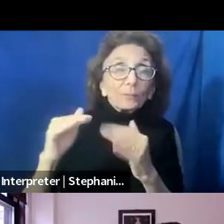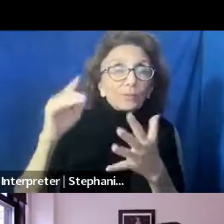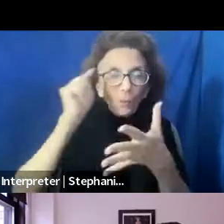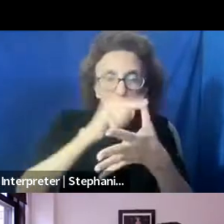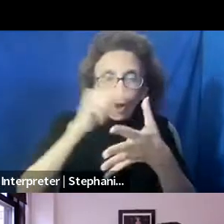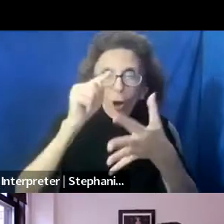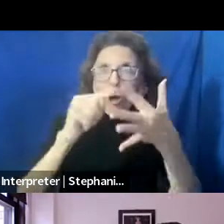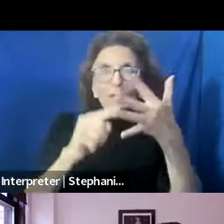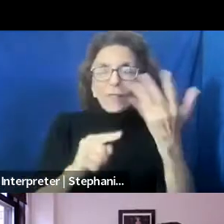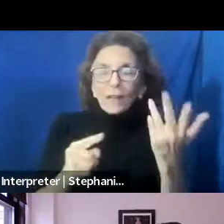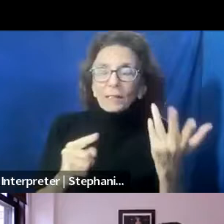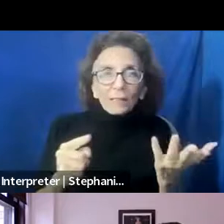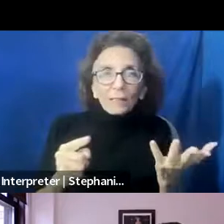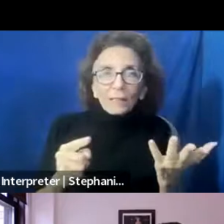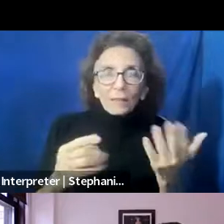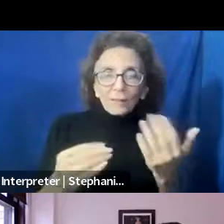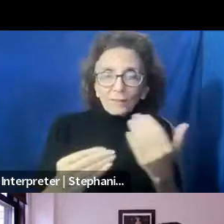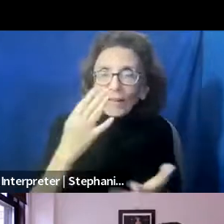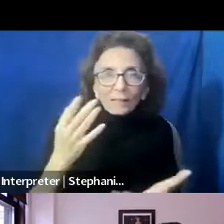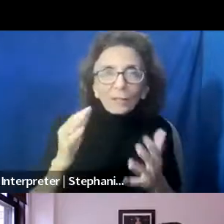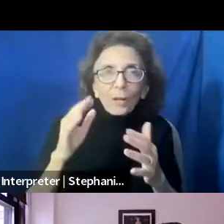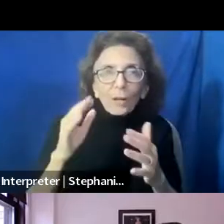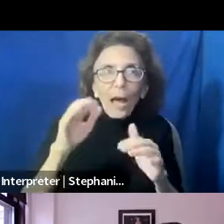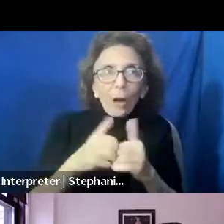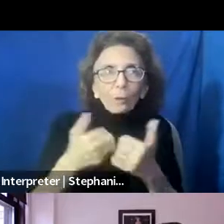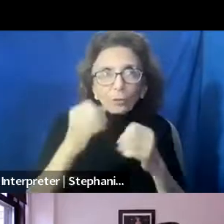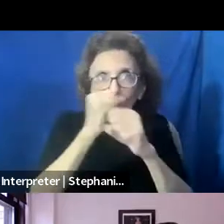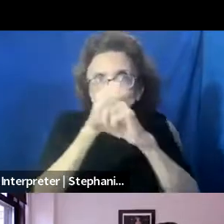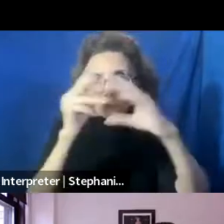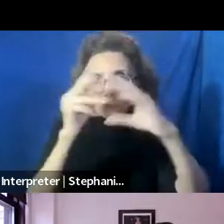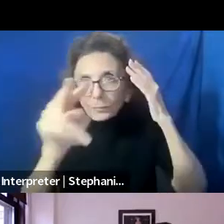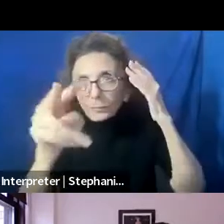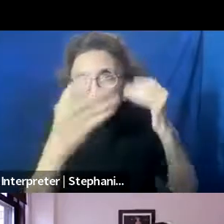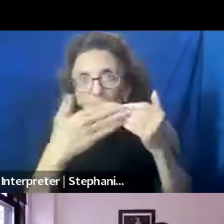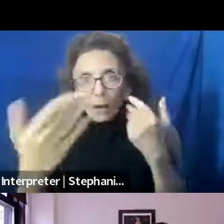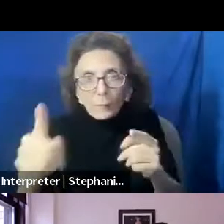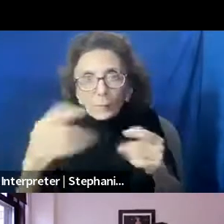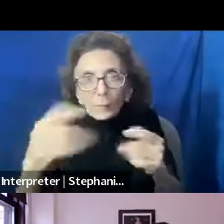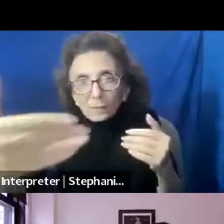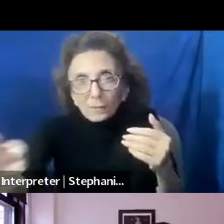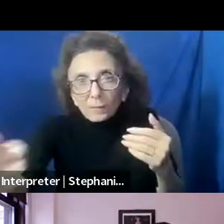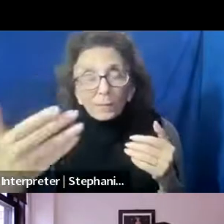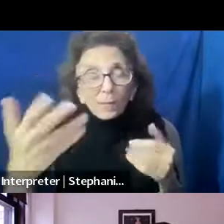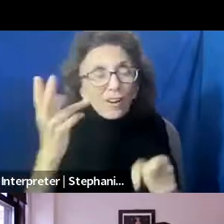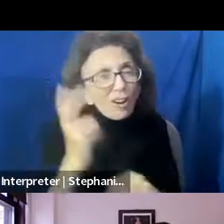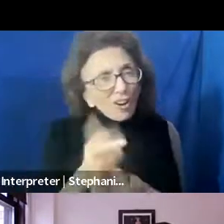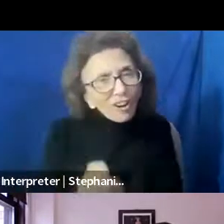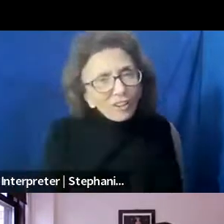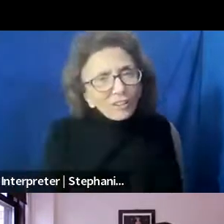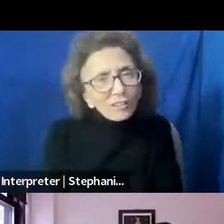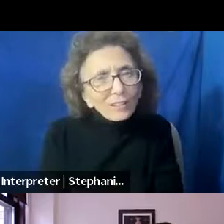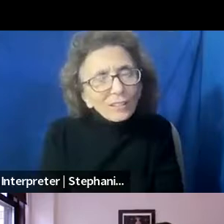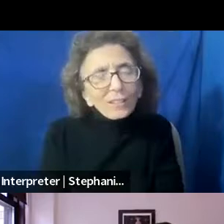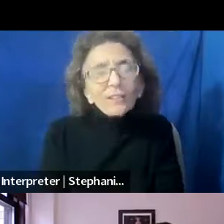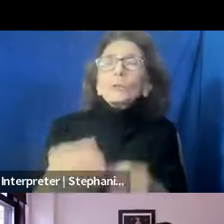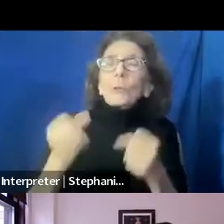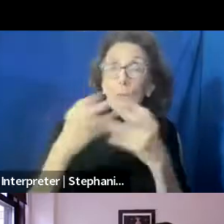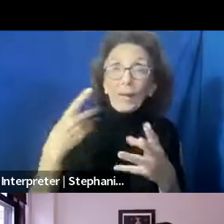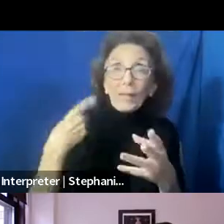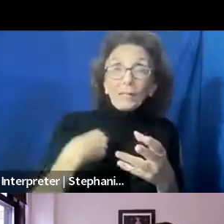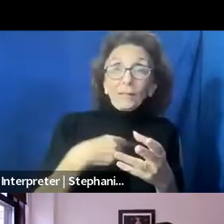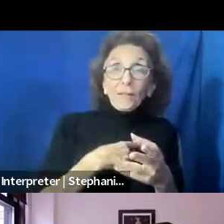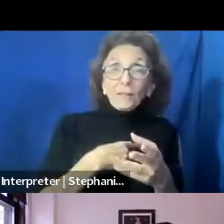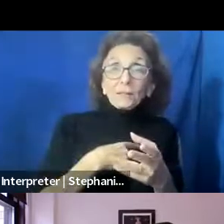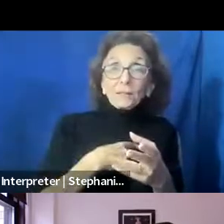to visualize concretely the next few years financially. And a lot of us have